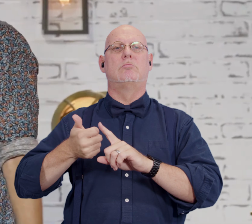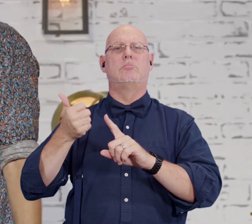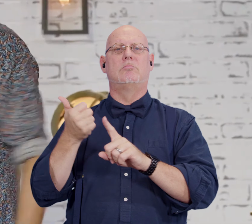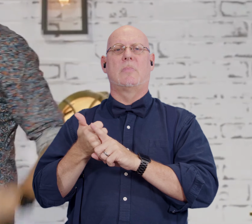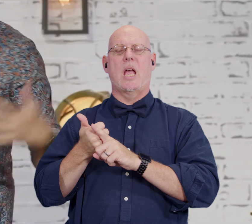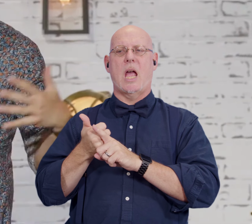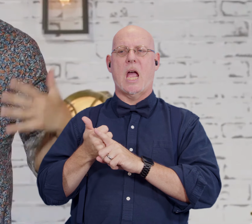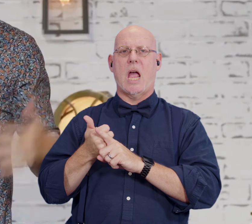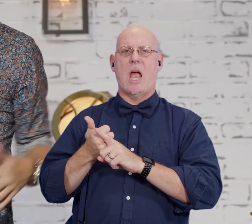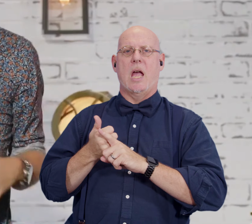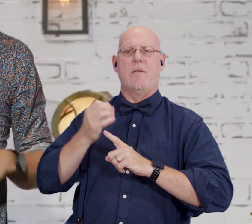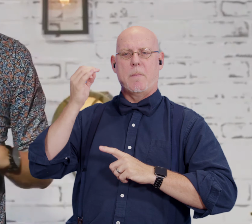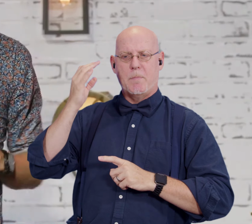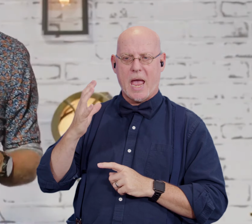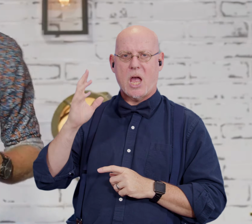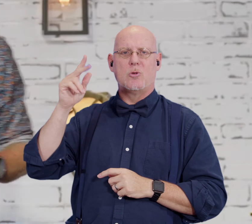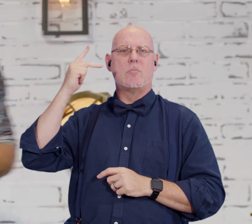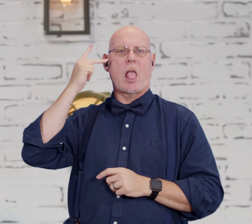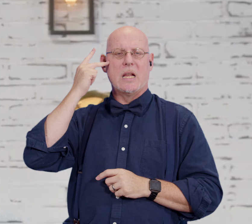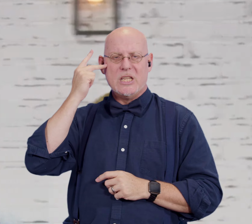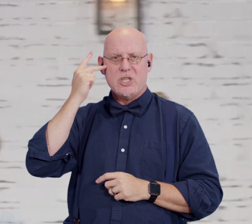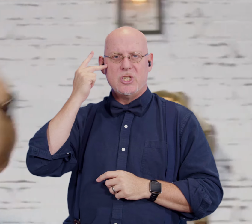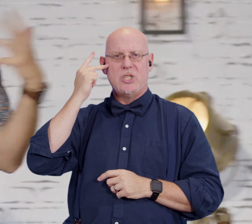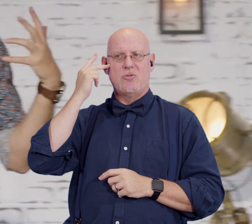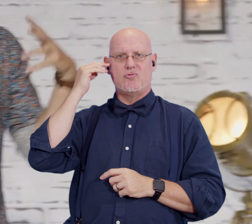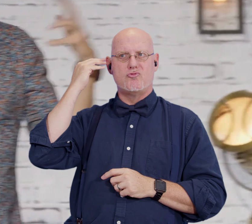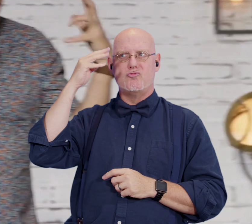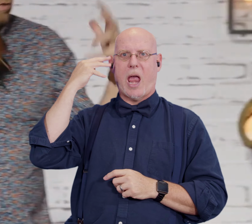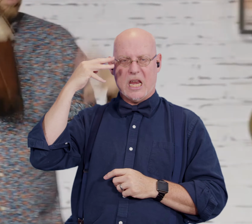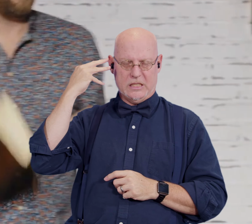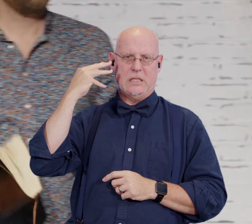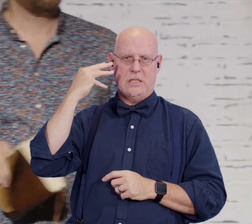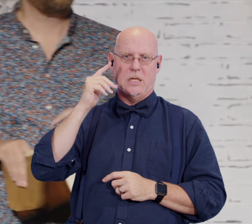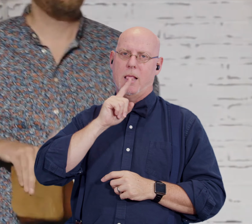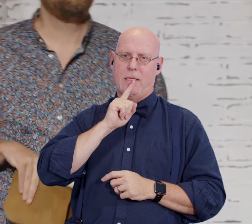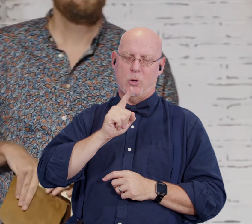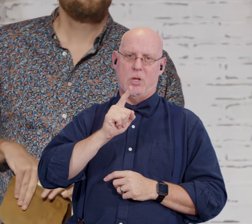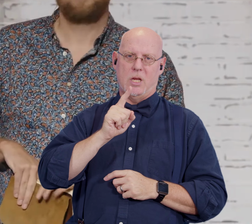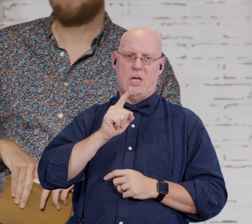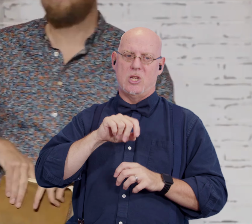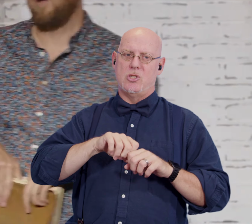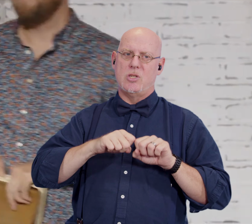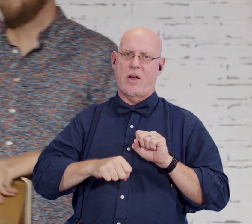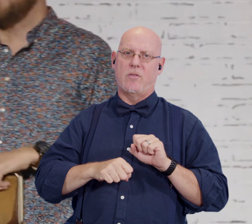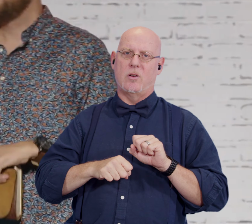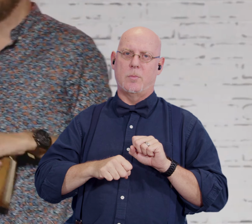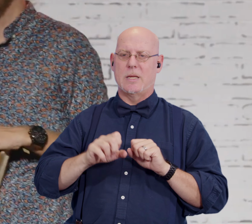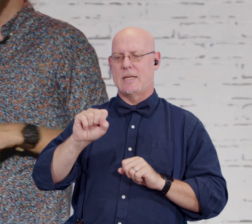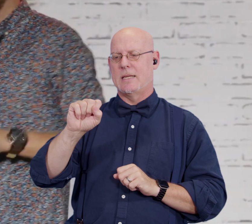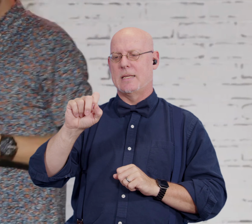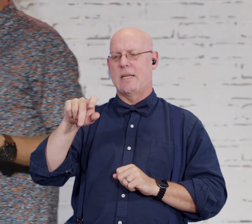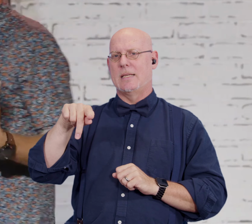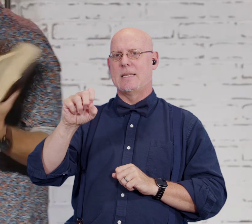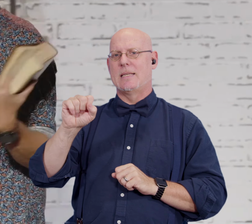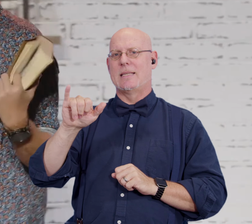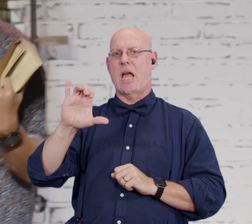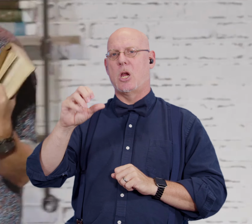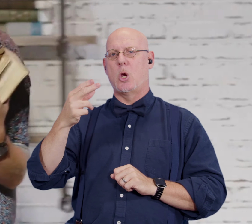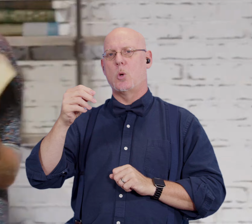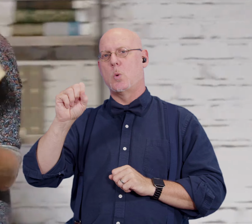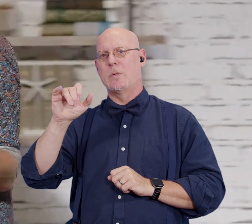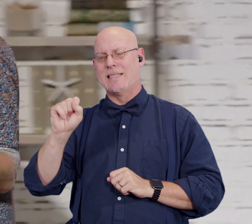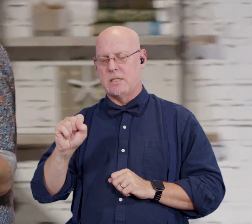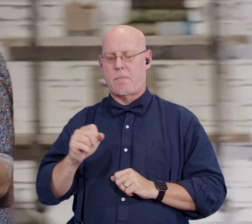aspiring minister and then an aspiring politician who was crazy, literally suffered from psychosis. And